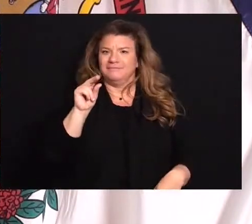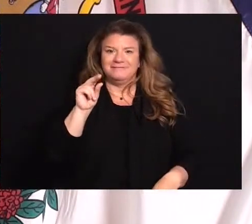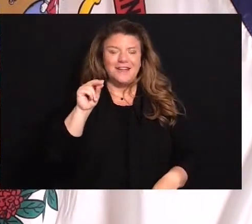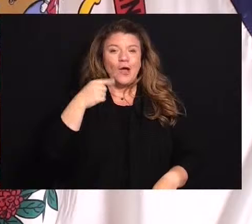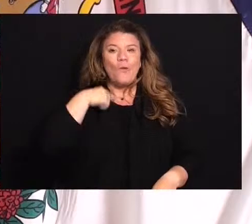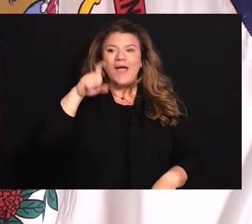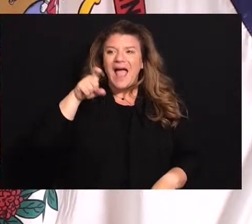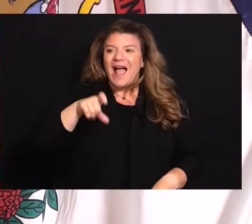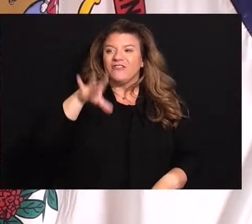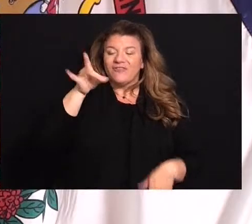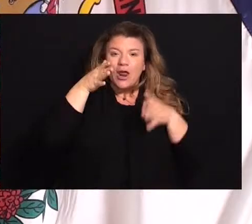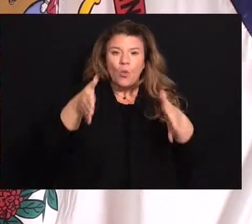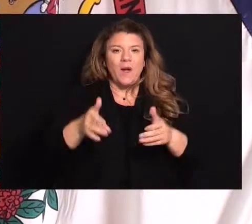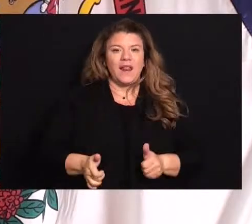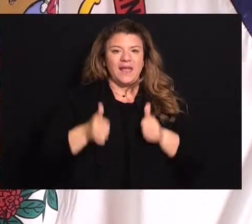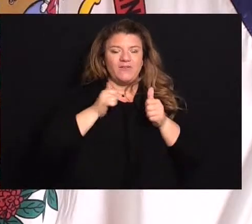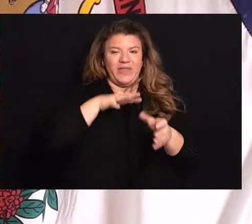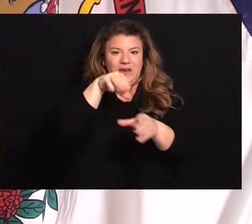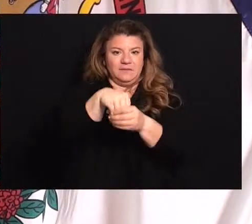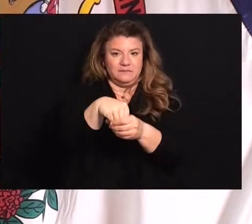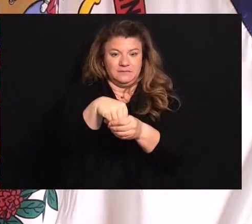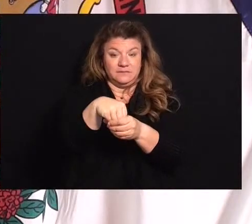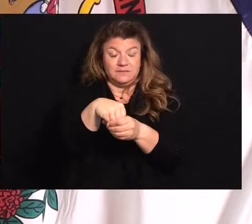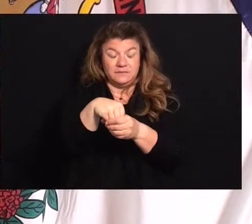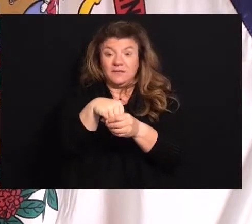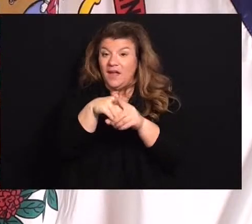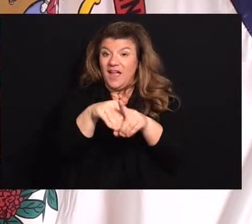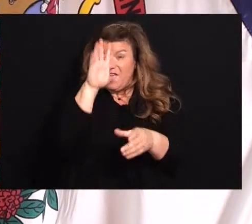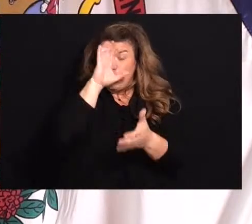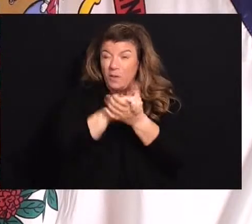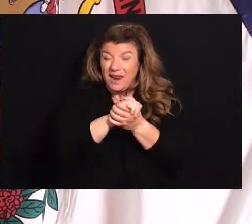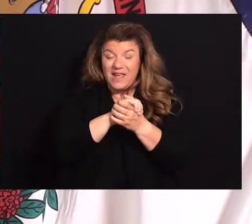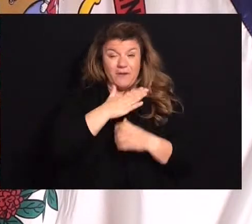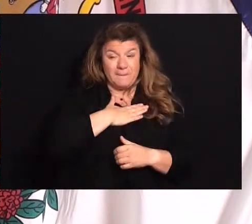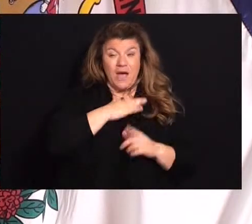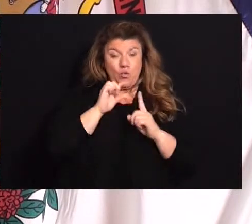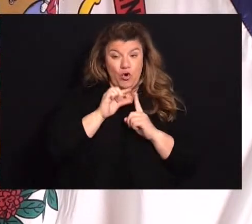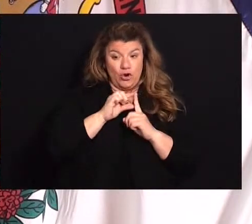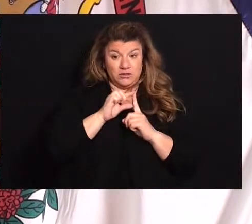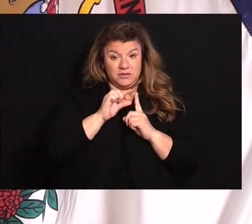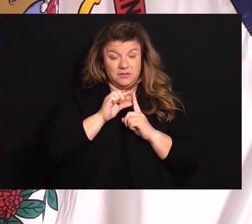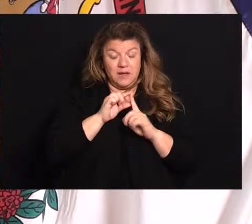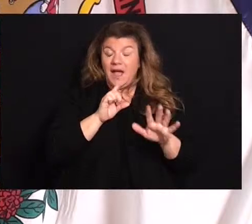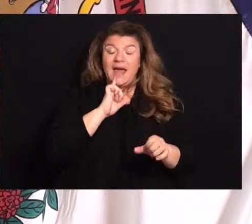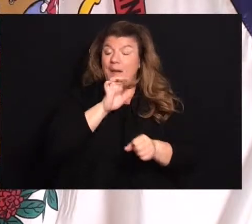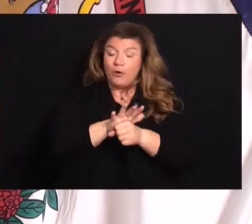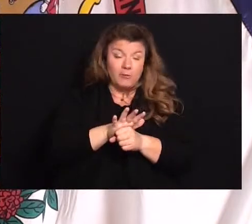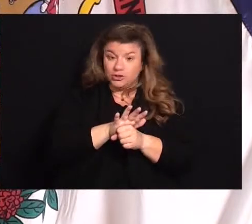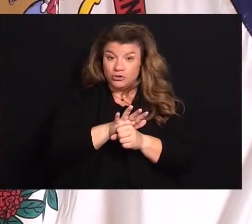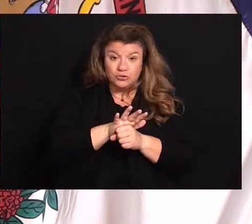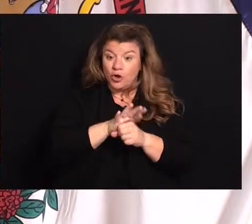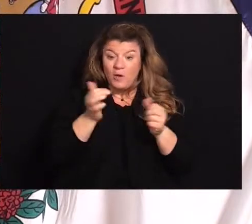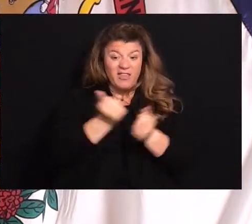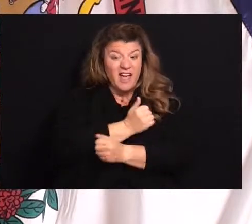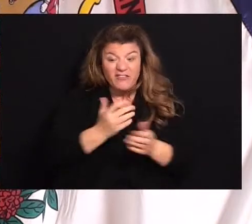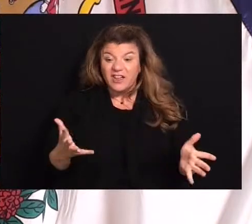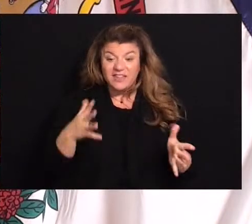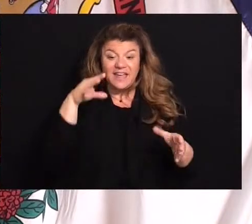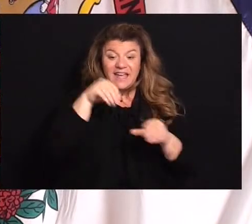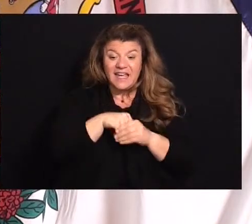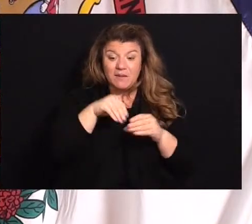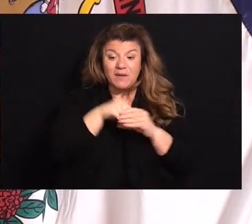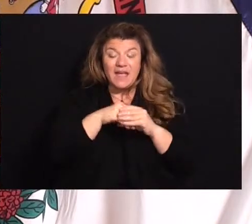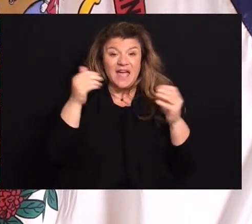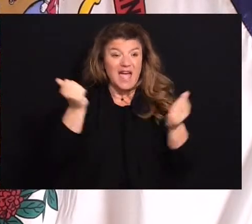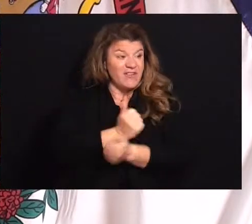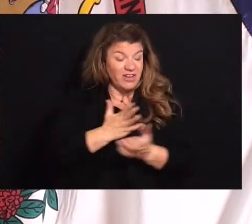have to find a way to live with this. And if you believe in the words that I'm telling you, and I promise you, with all in me, all I have done is